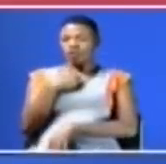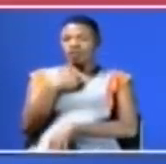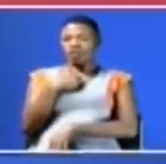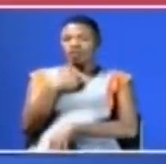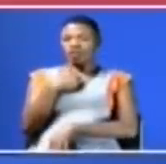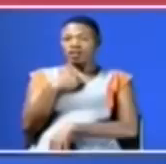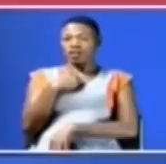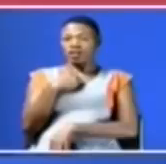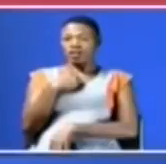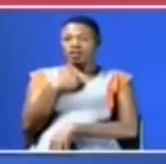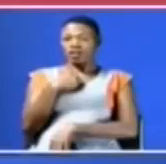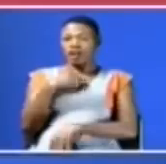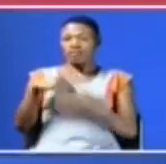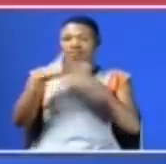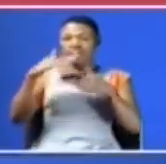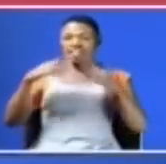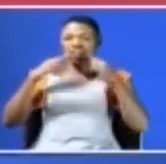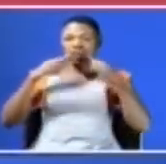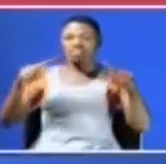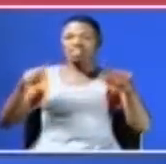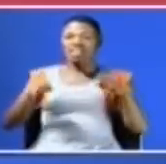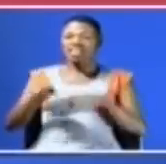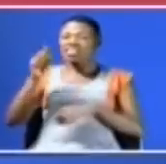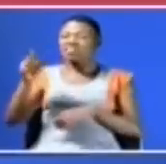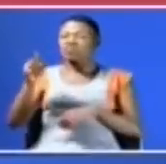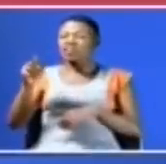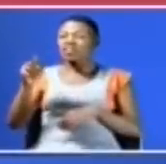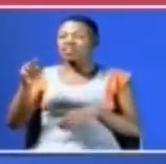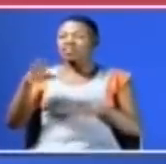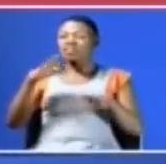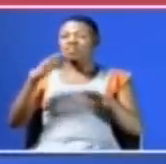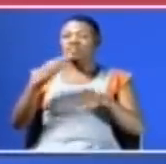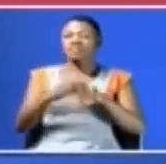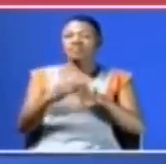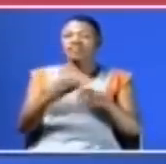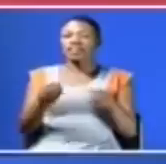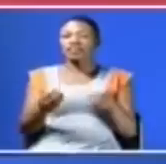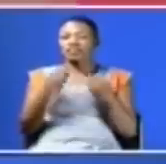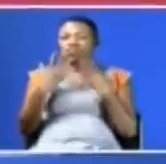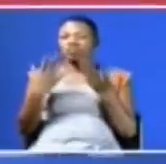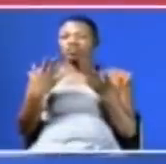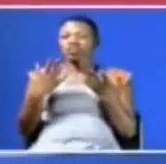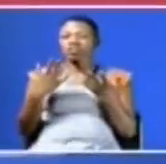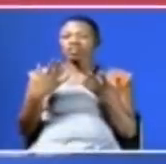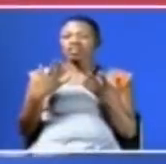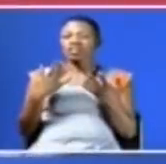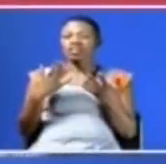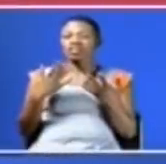after the State of the Nation address that was a white flag on corruption. He's thrown in the